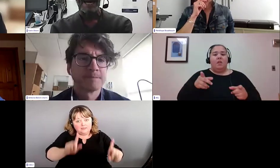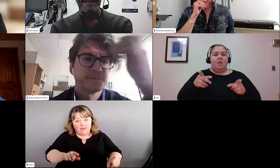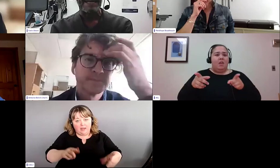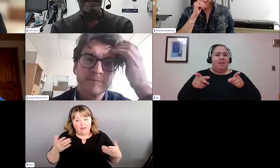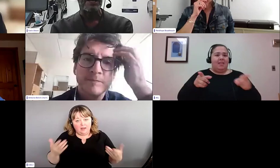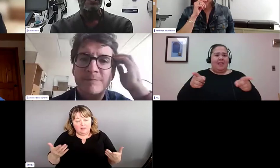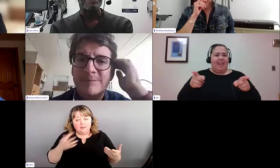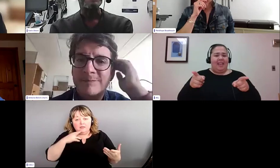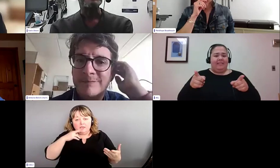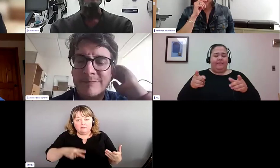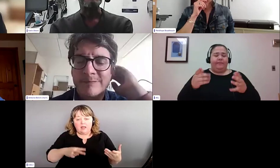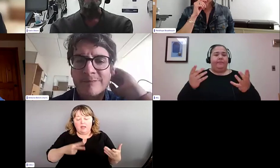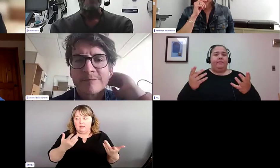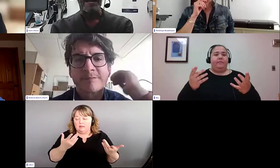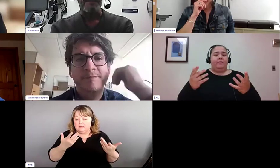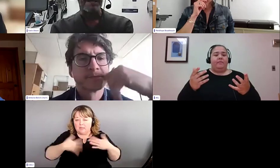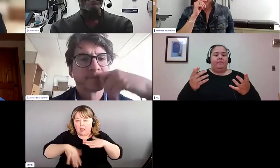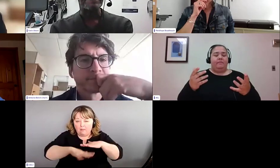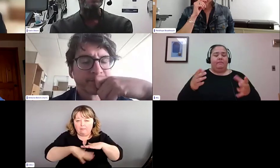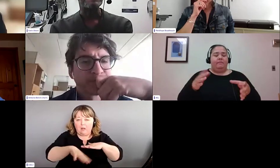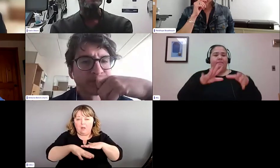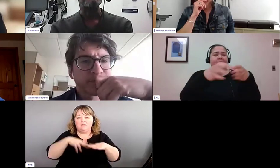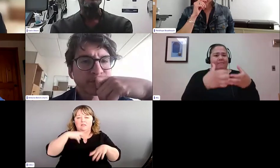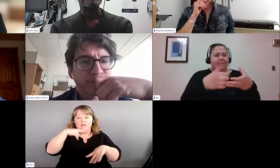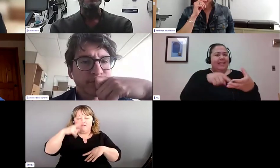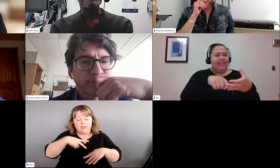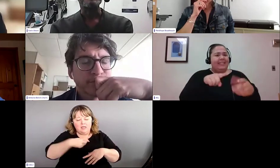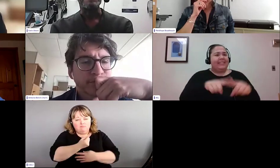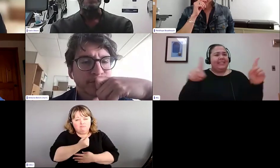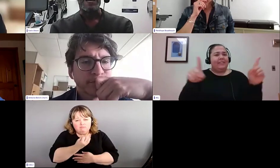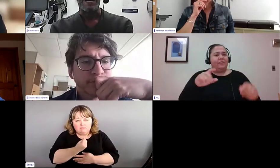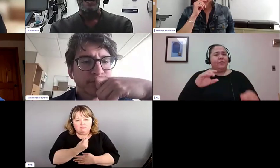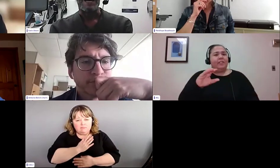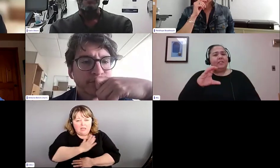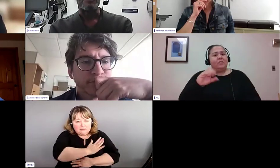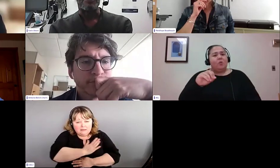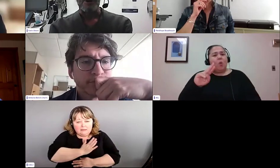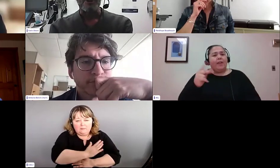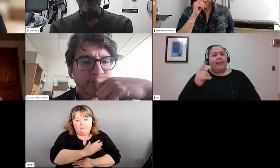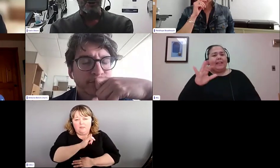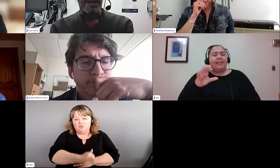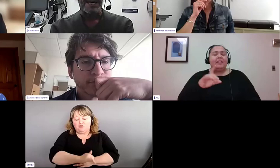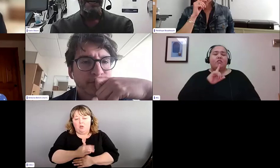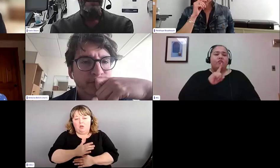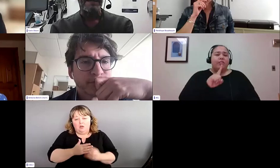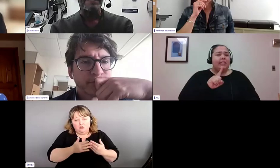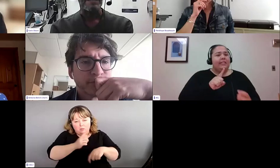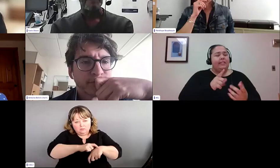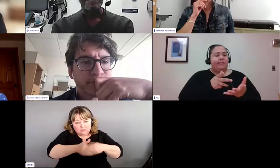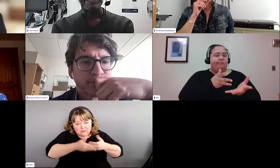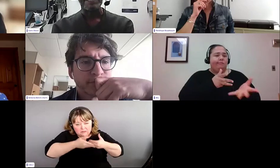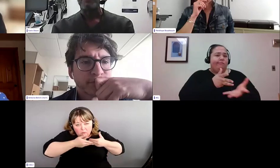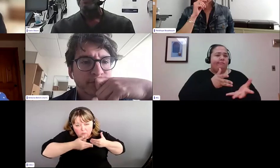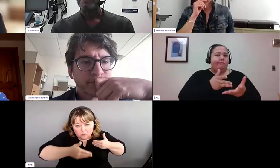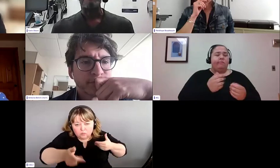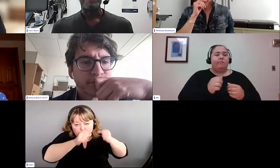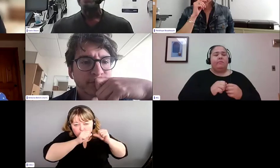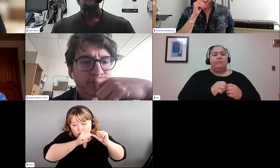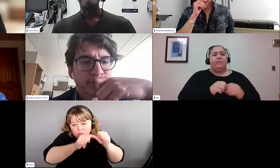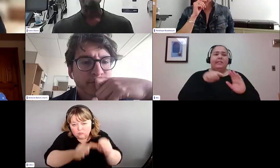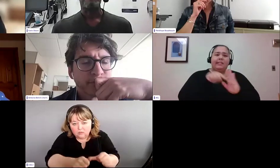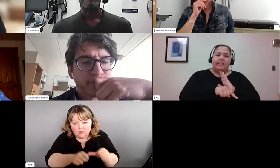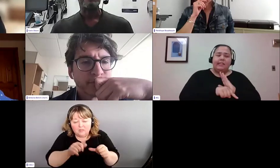really different. Accompaniment is really different. It's really organic. It's really intimate. It's